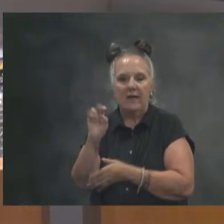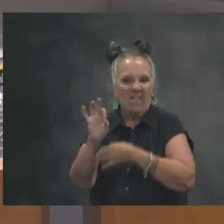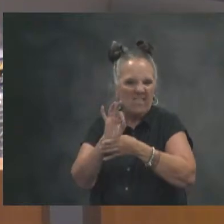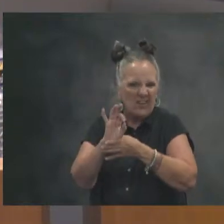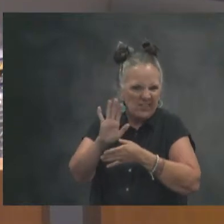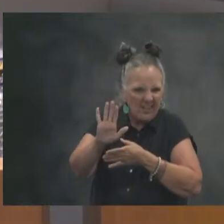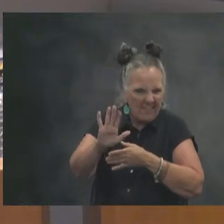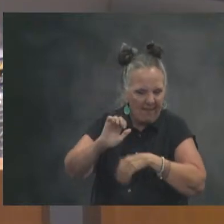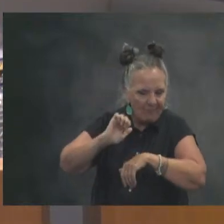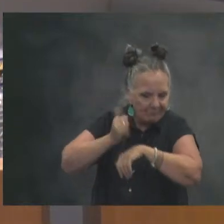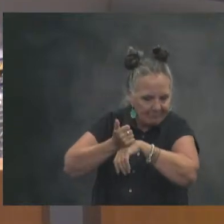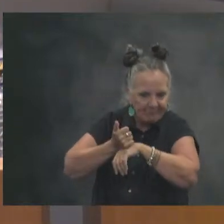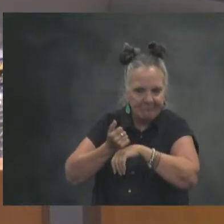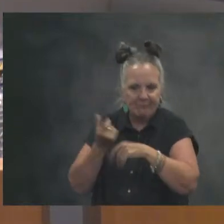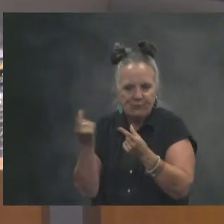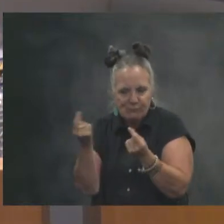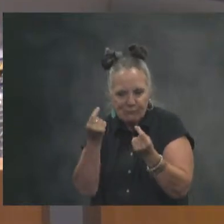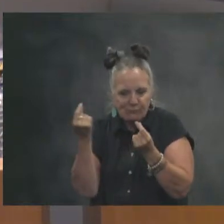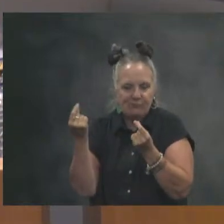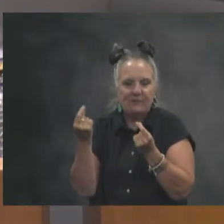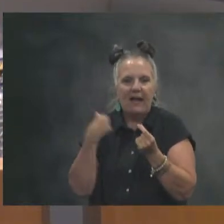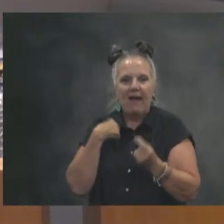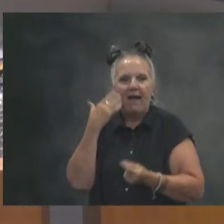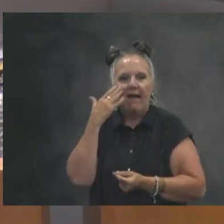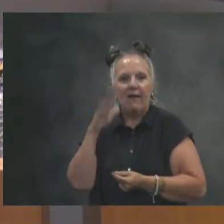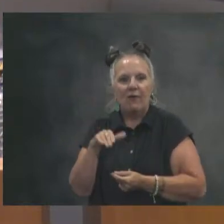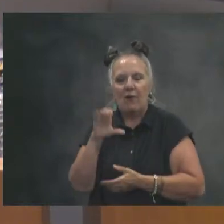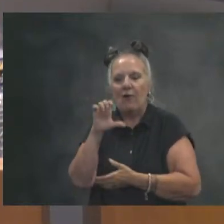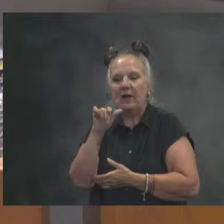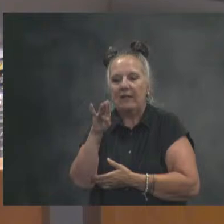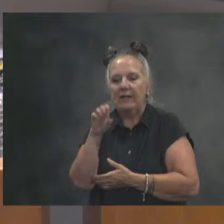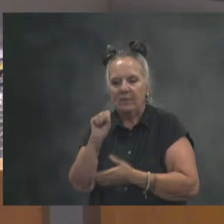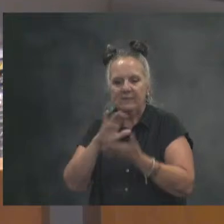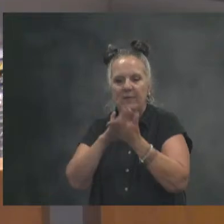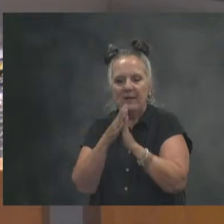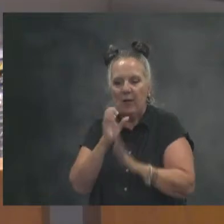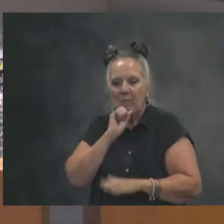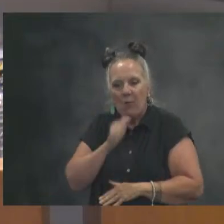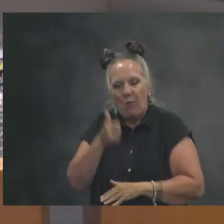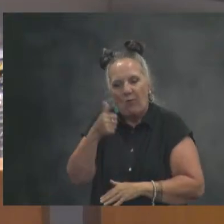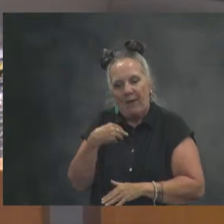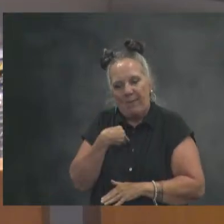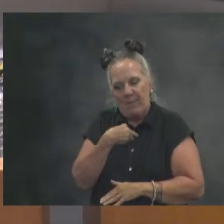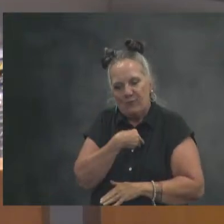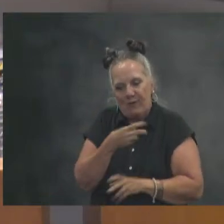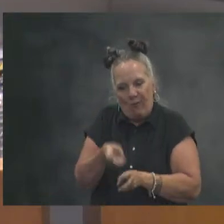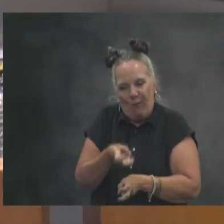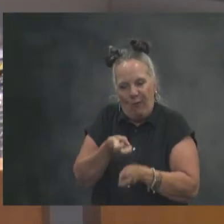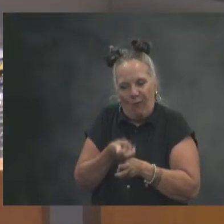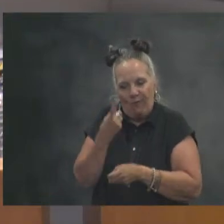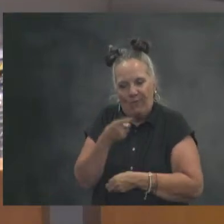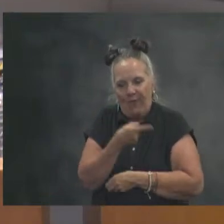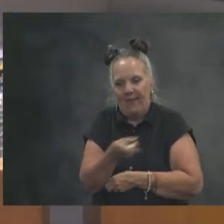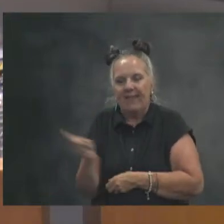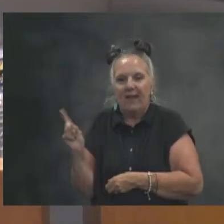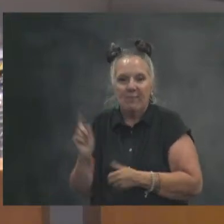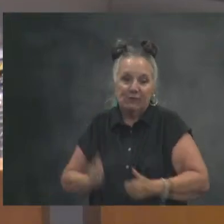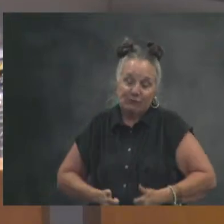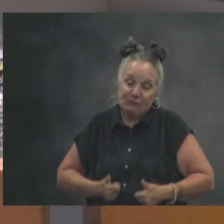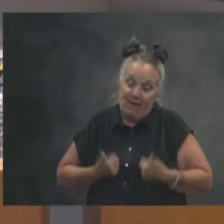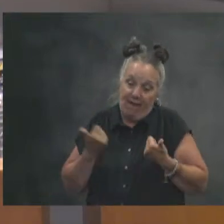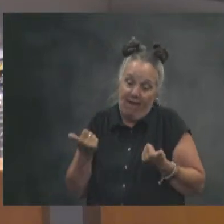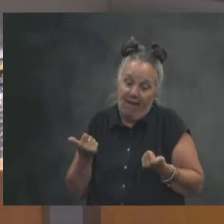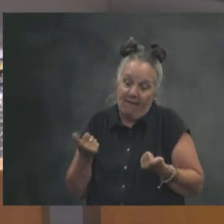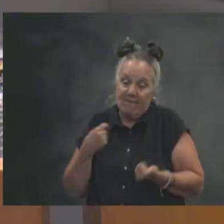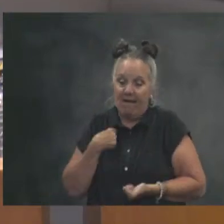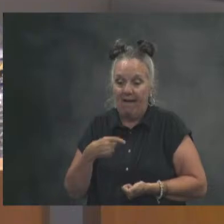functions. I know that as these clubs become older in membership, it's harder for them to survive. And